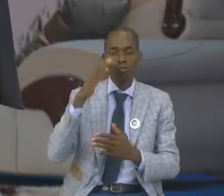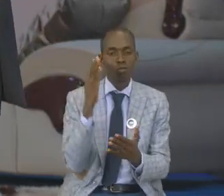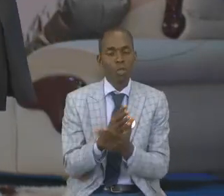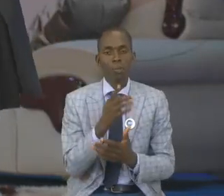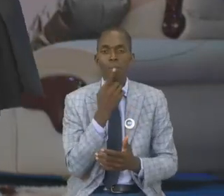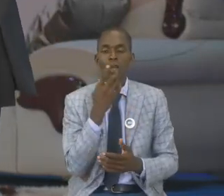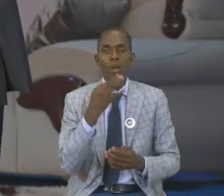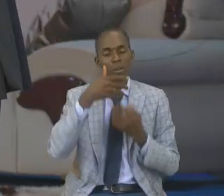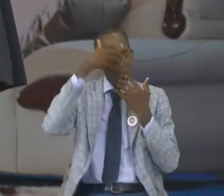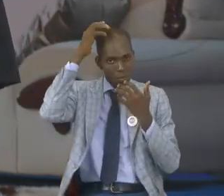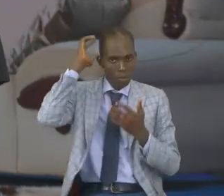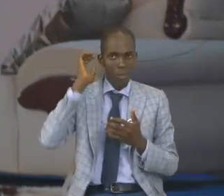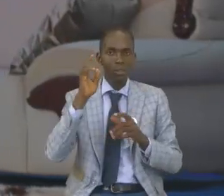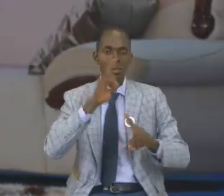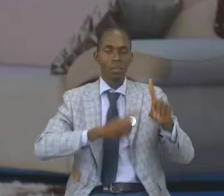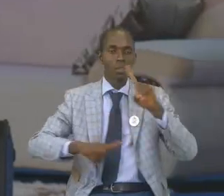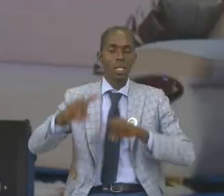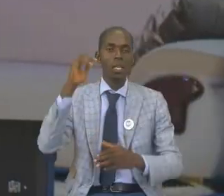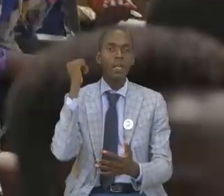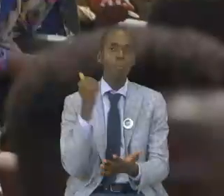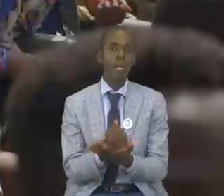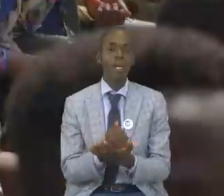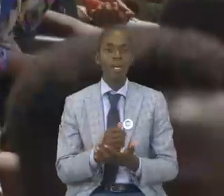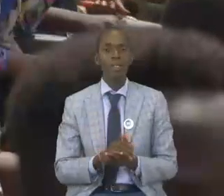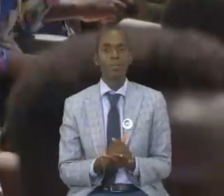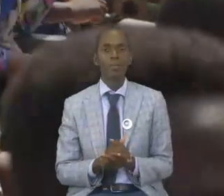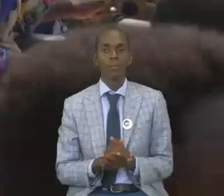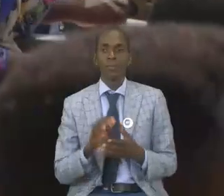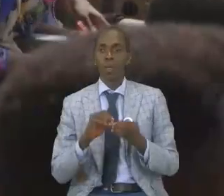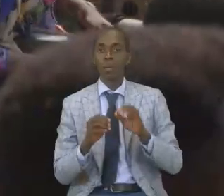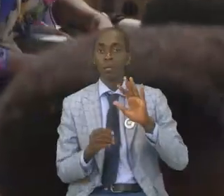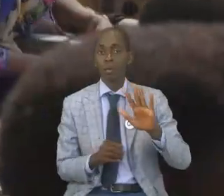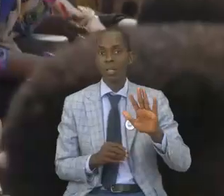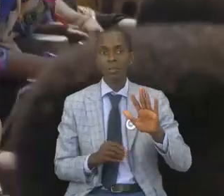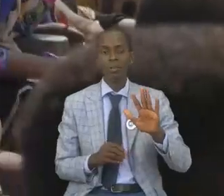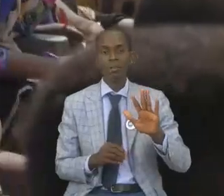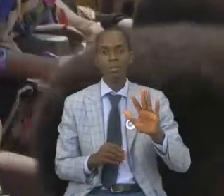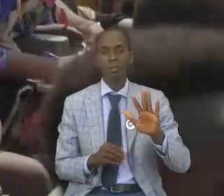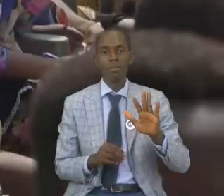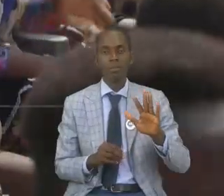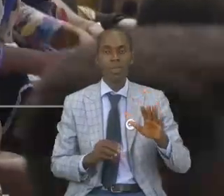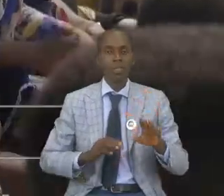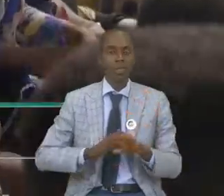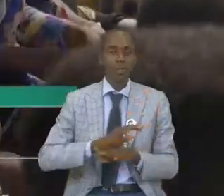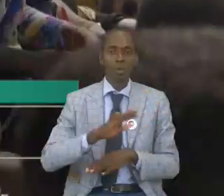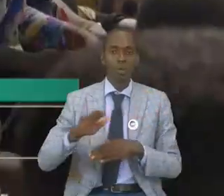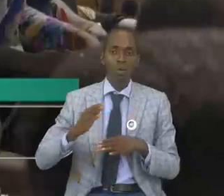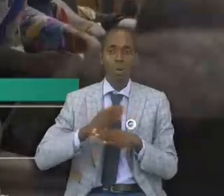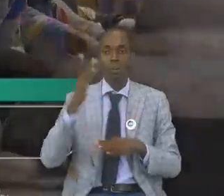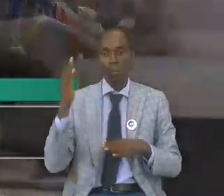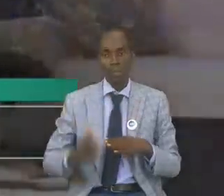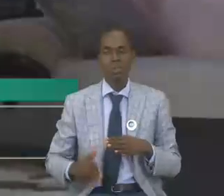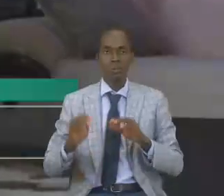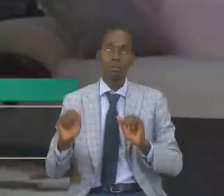of lions. Let somebody say amen. Amen. Number five, entire consecration.